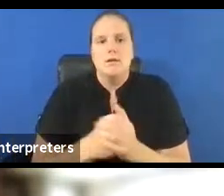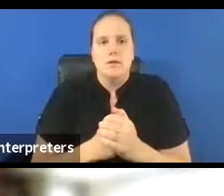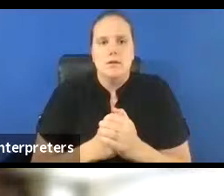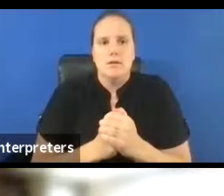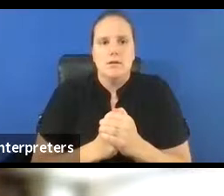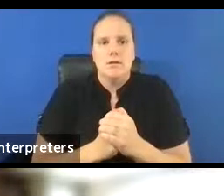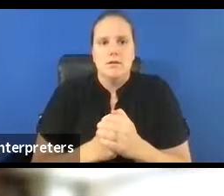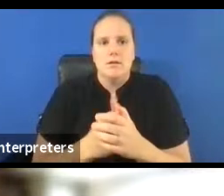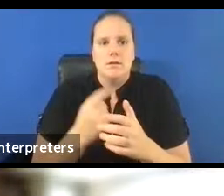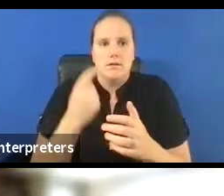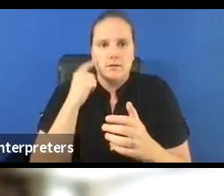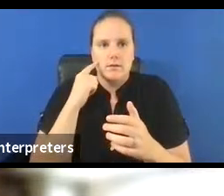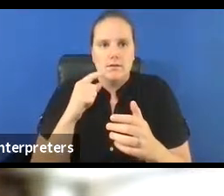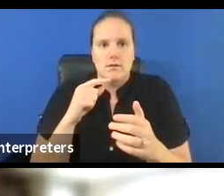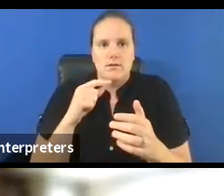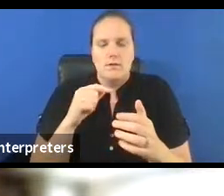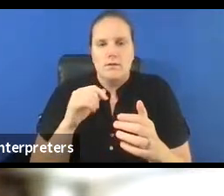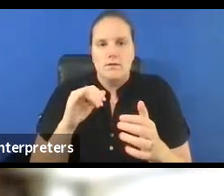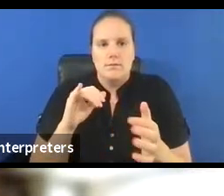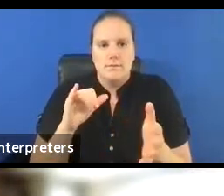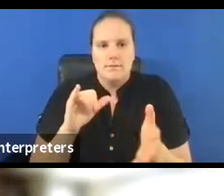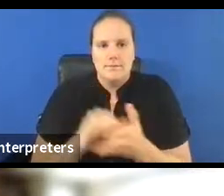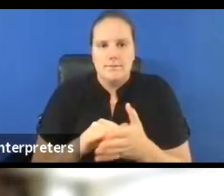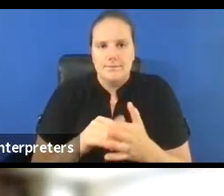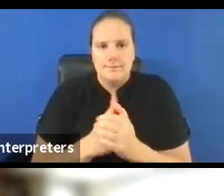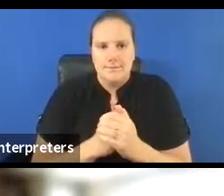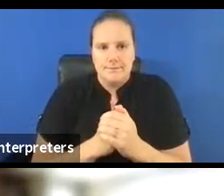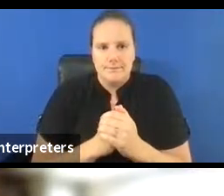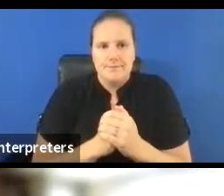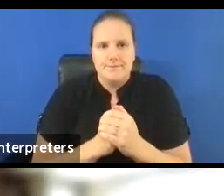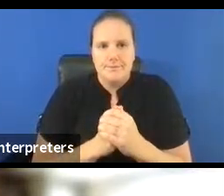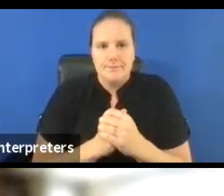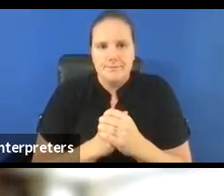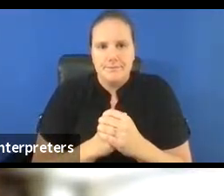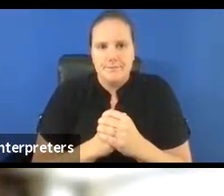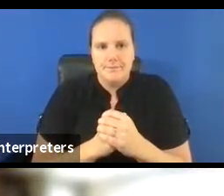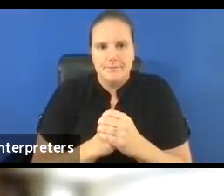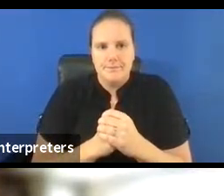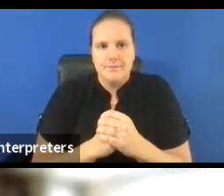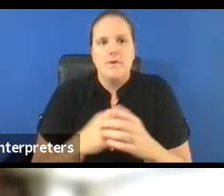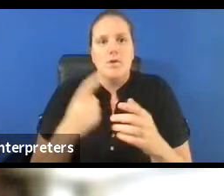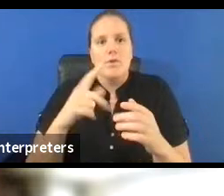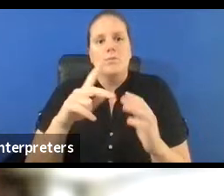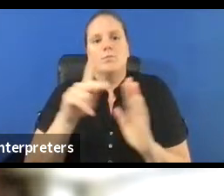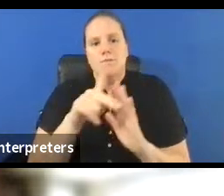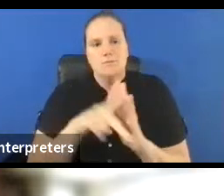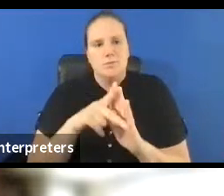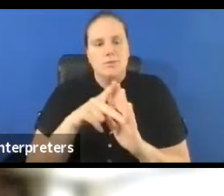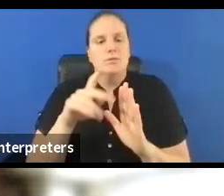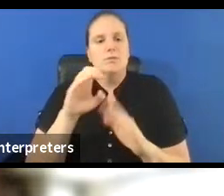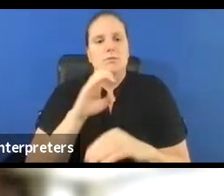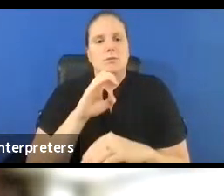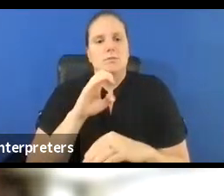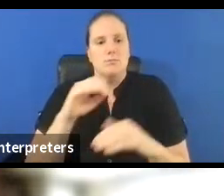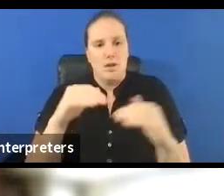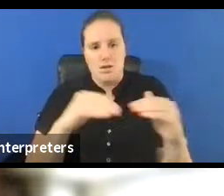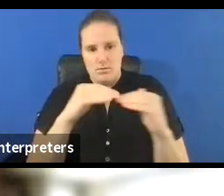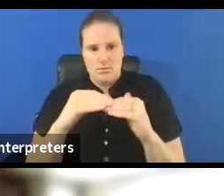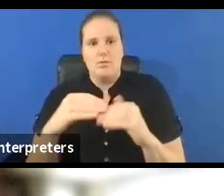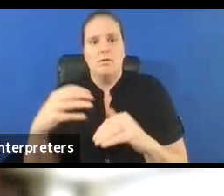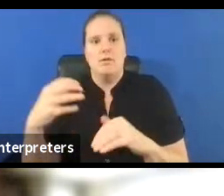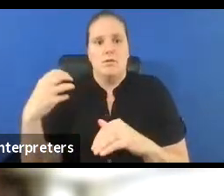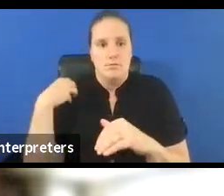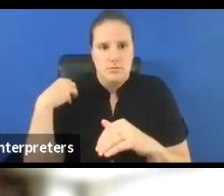earlier in October, myself and our chief equity or our principal equity officer have been asked